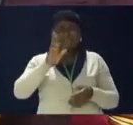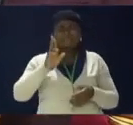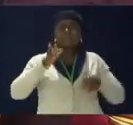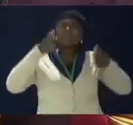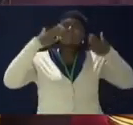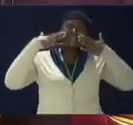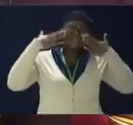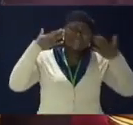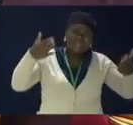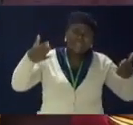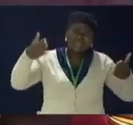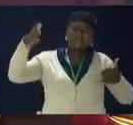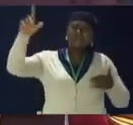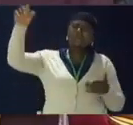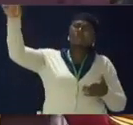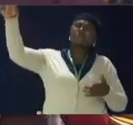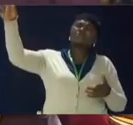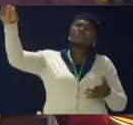Thank you.